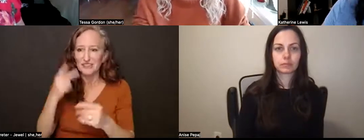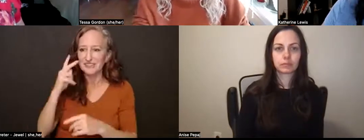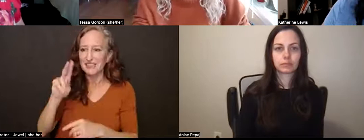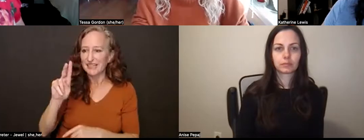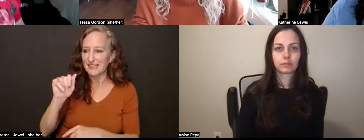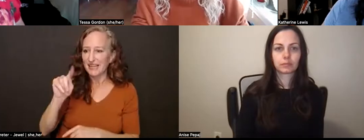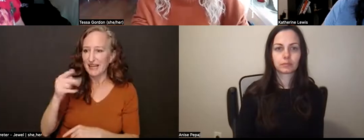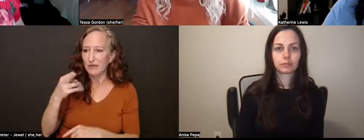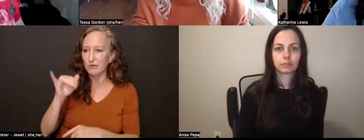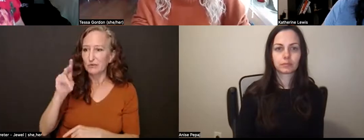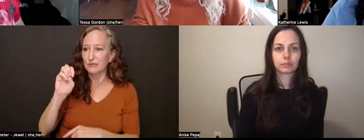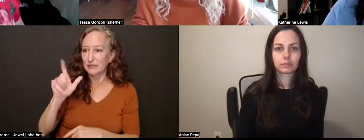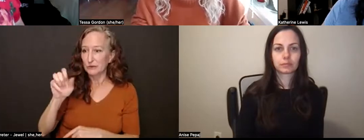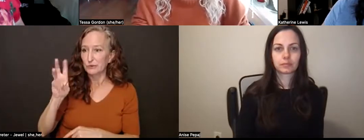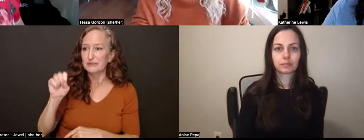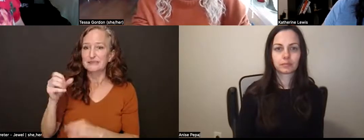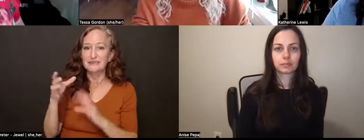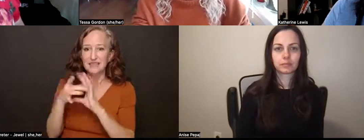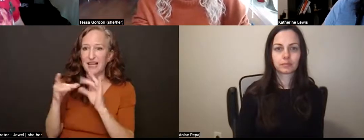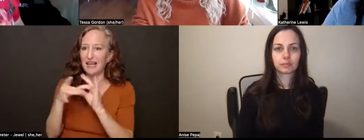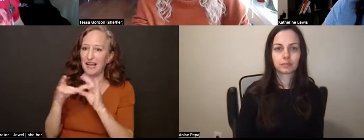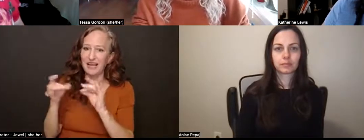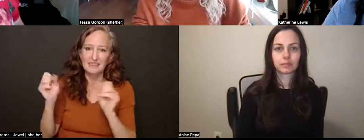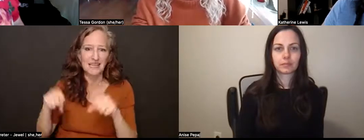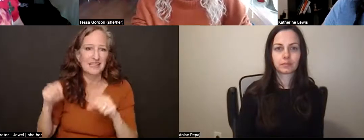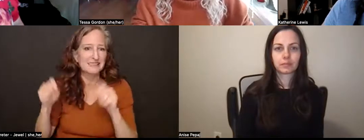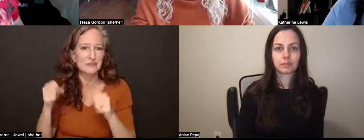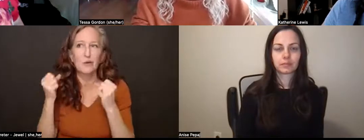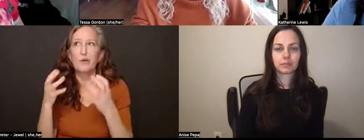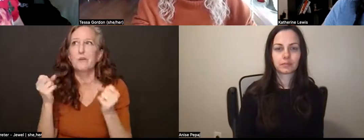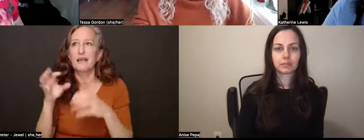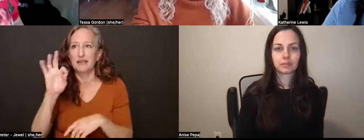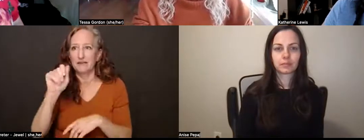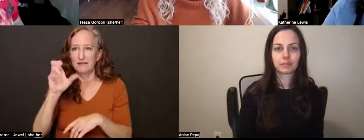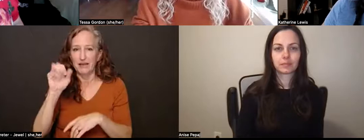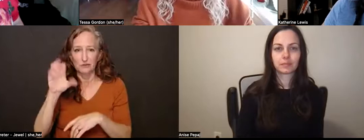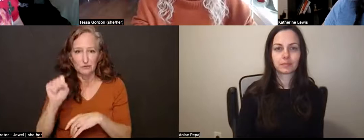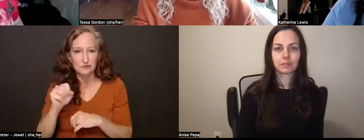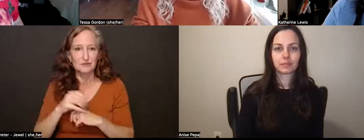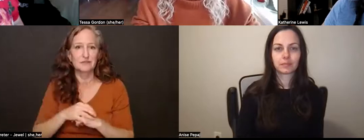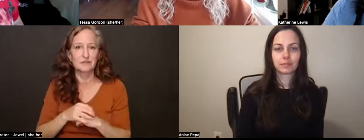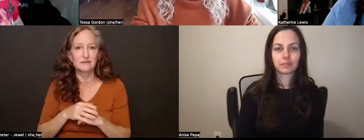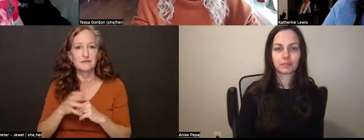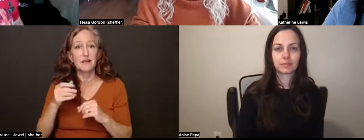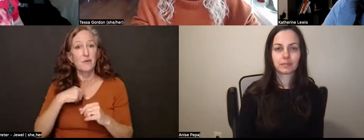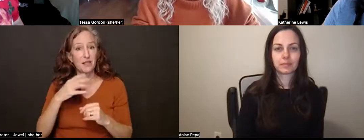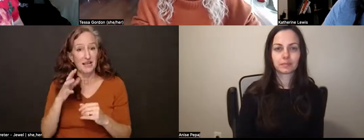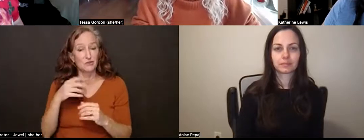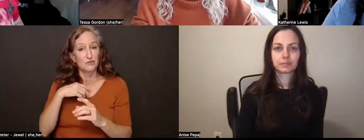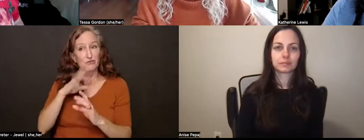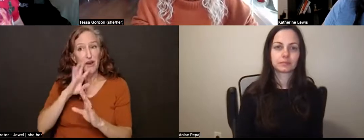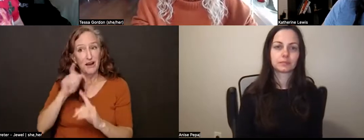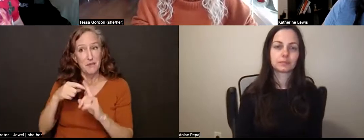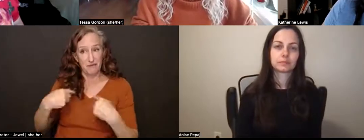There are so many factors, is what Katherine said, and I would agree. So I'd like to kind of take it from the angle of being a physician with a